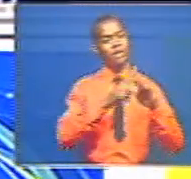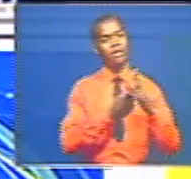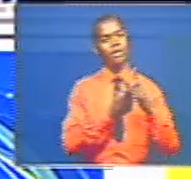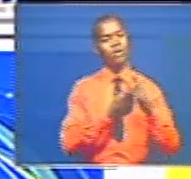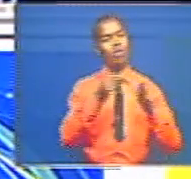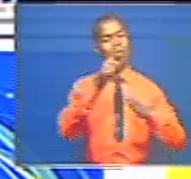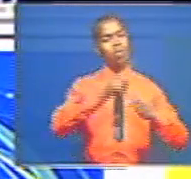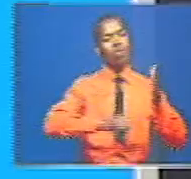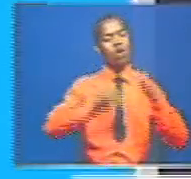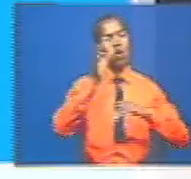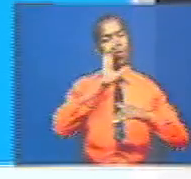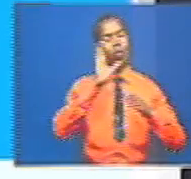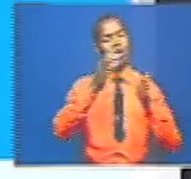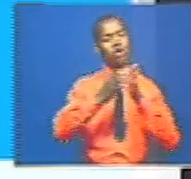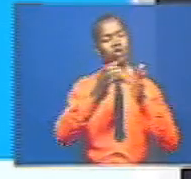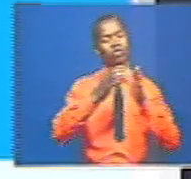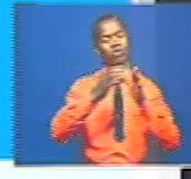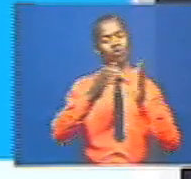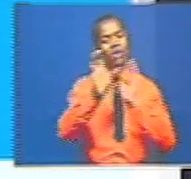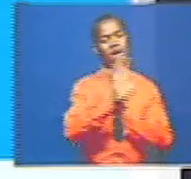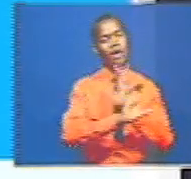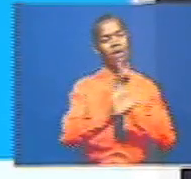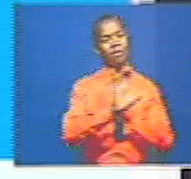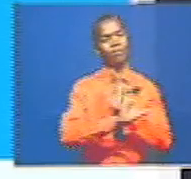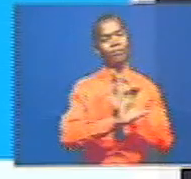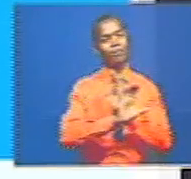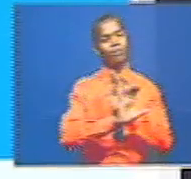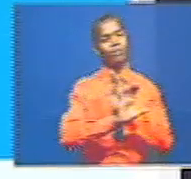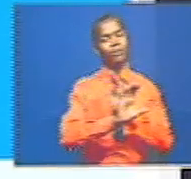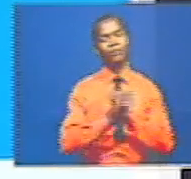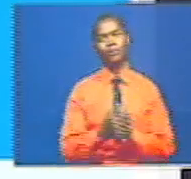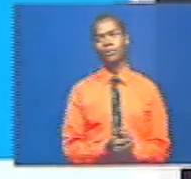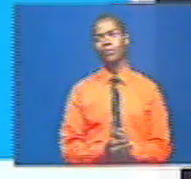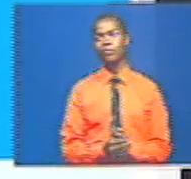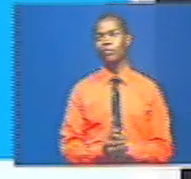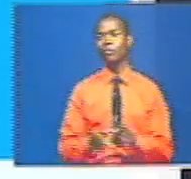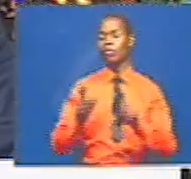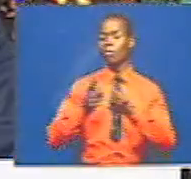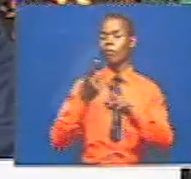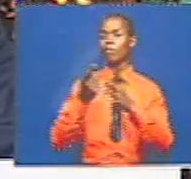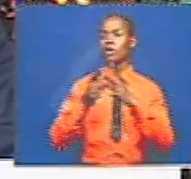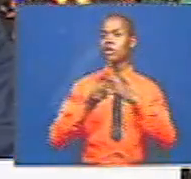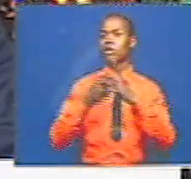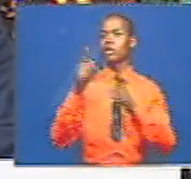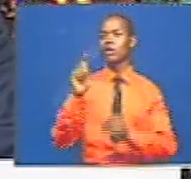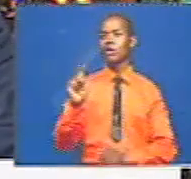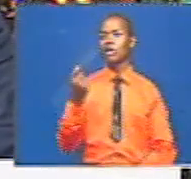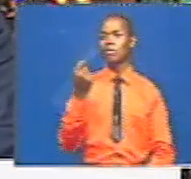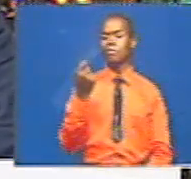the water situation in the country as we speak? What are we looking at? Generally, from the beginning, Kenya